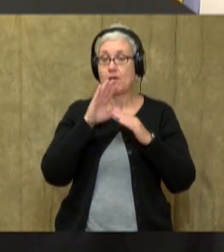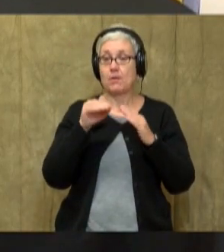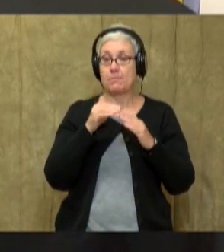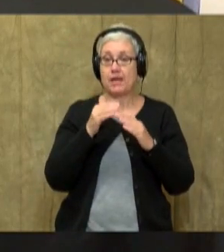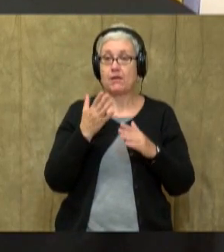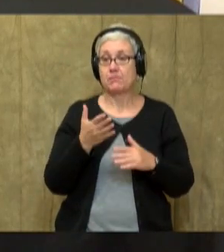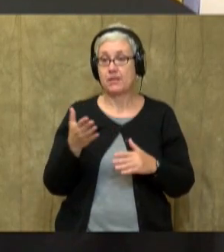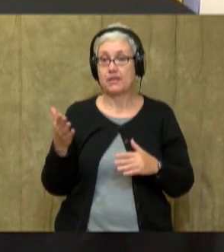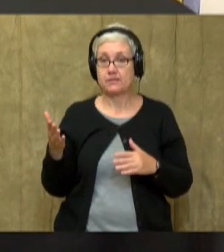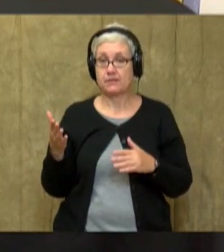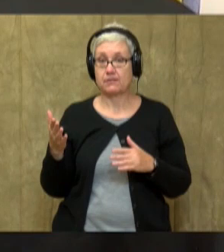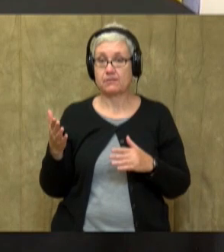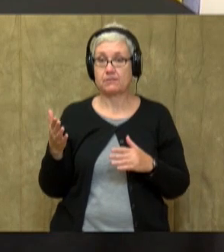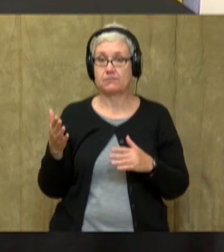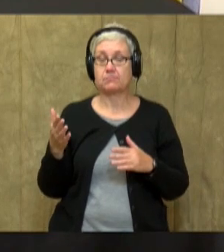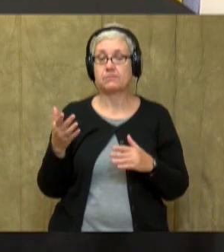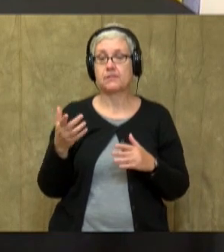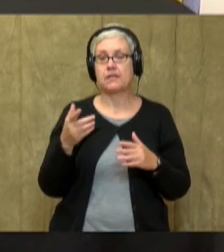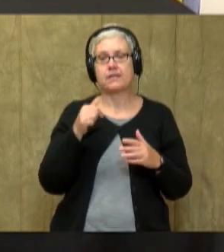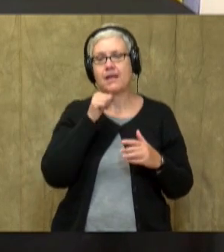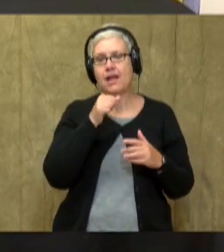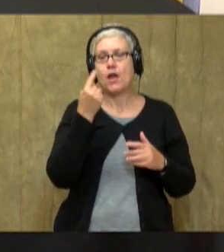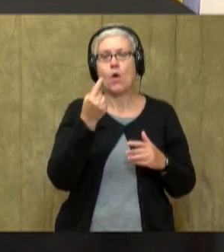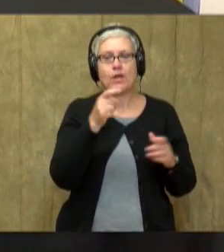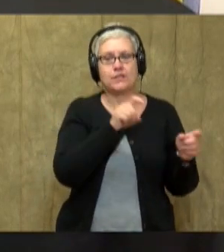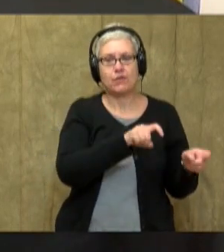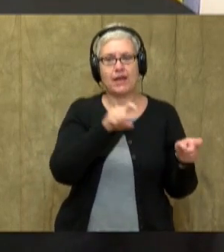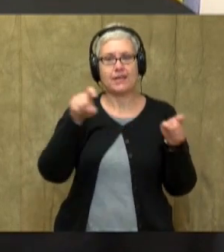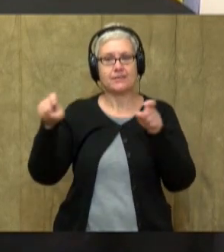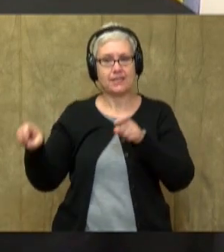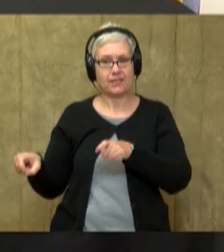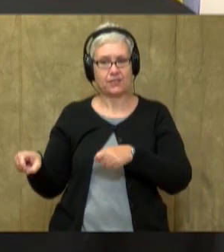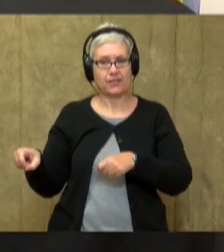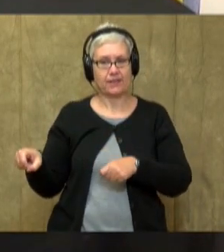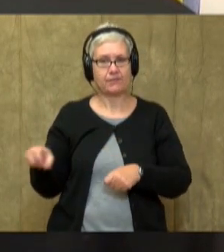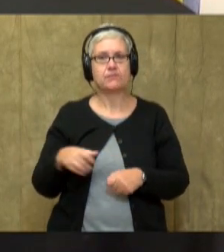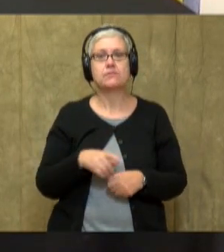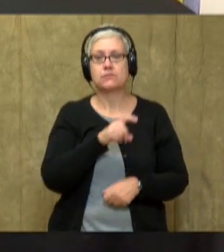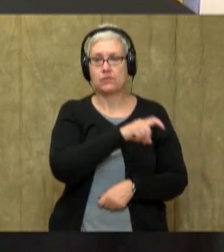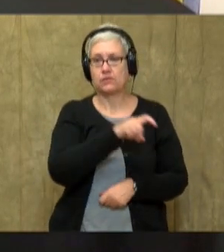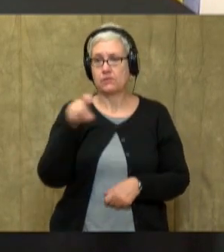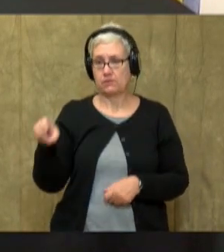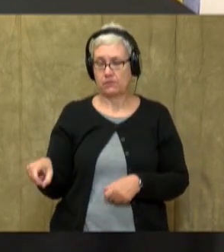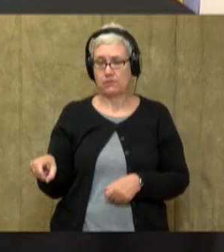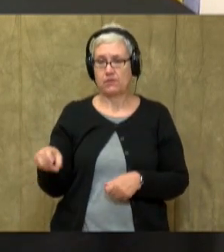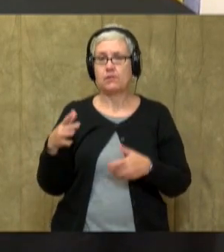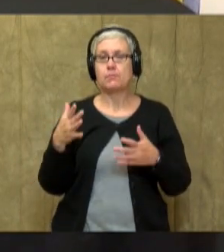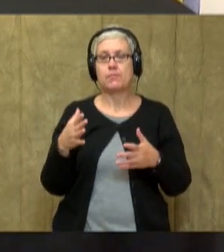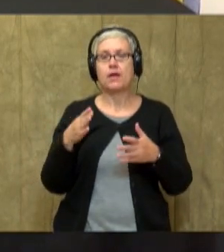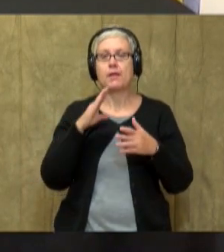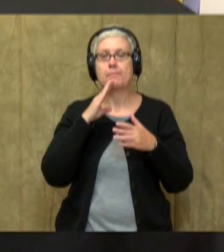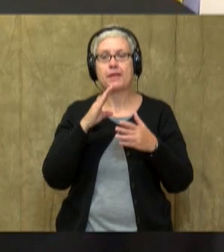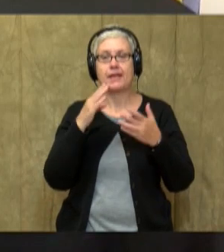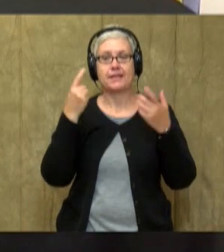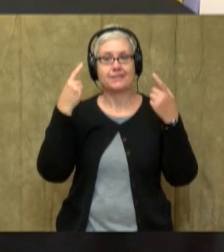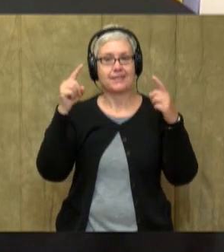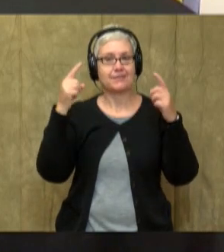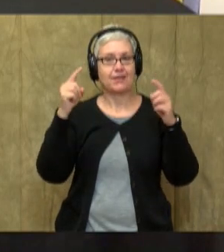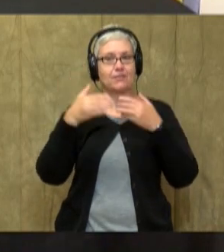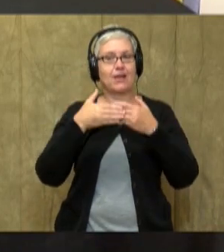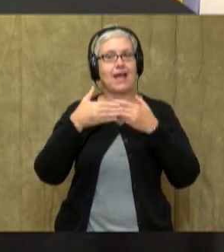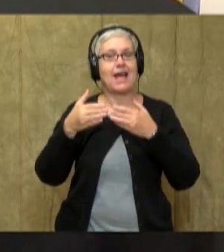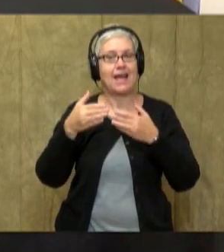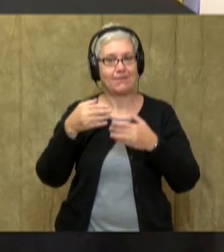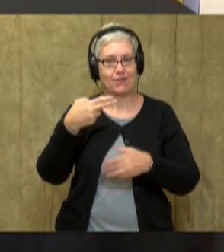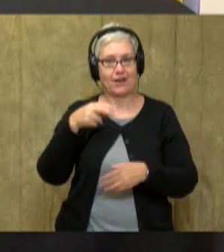not just, you know, transitioning from one school to the next, but also to be able to be successful after you finish school.